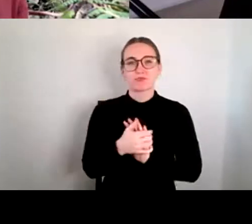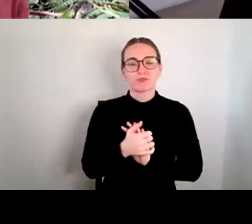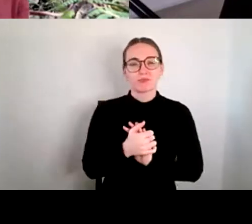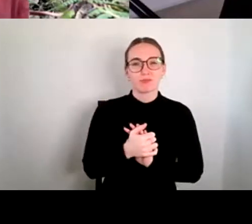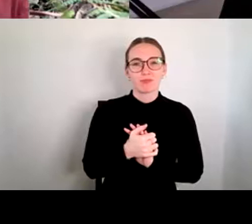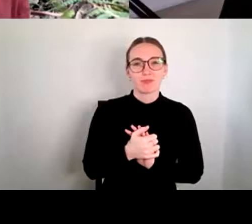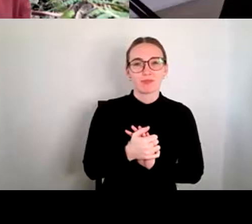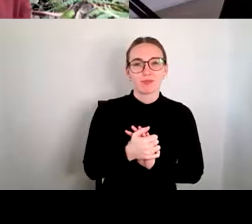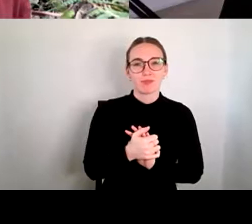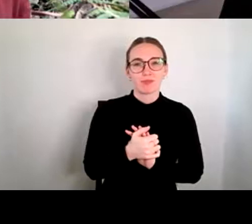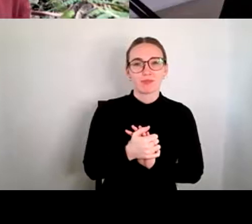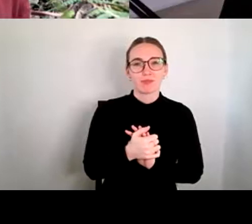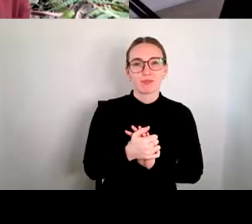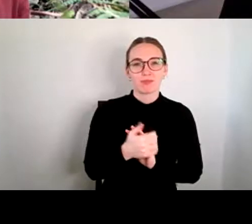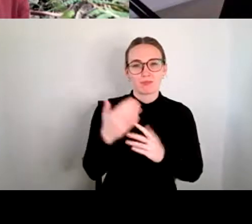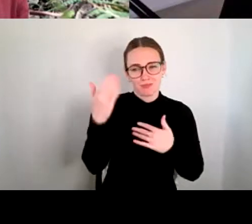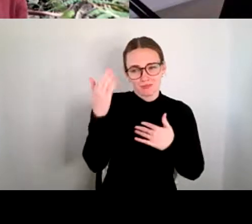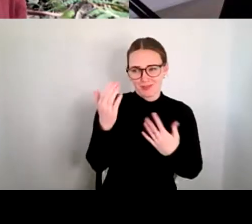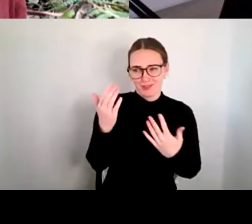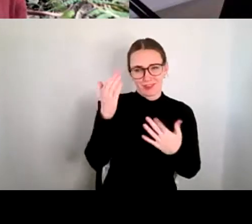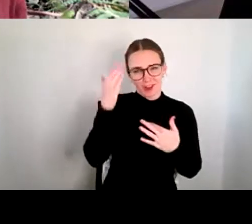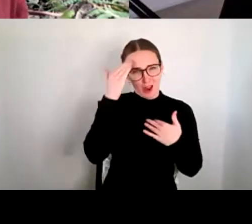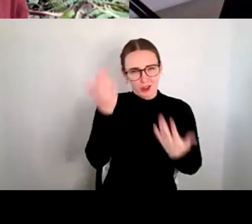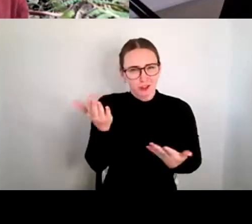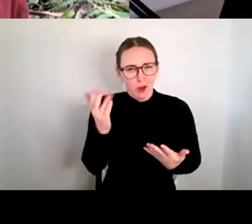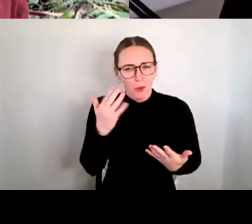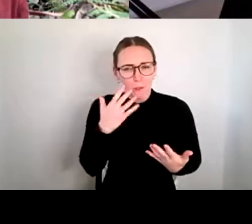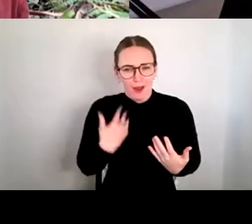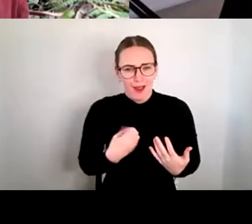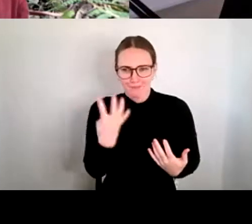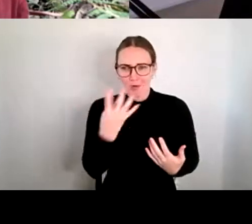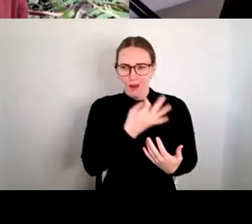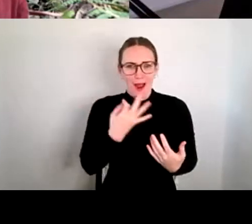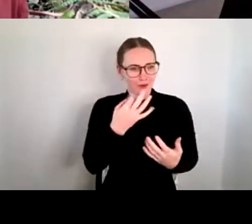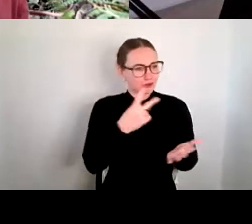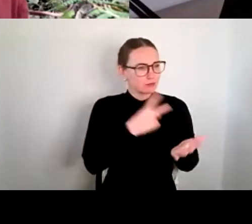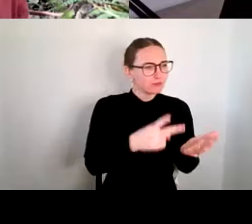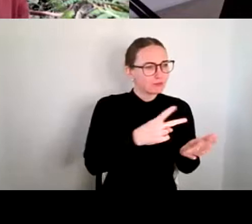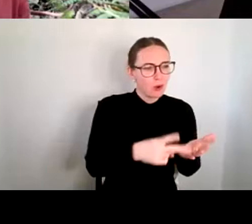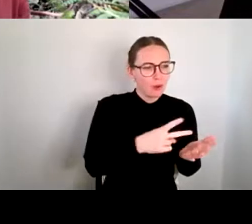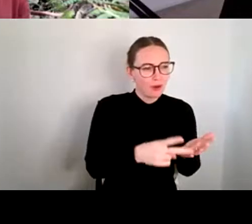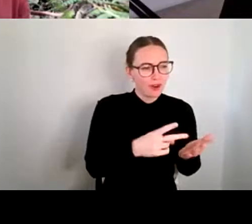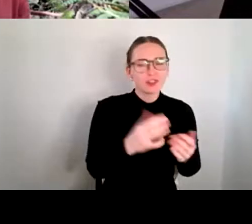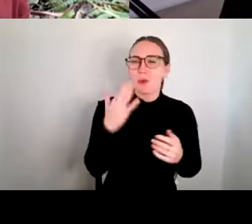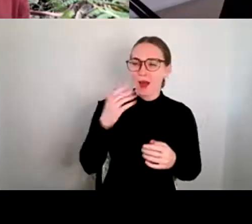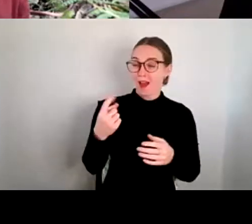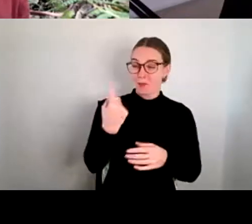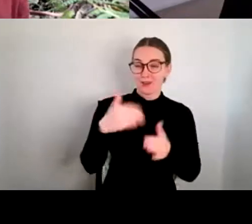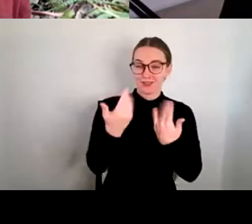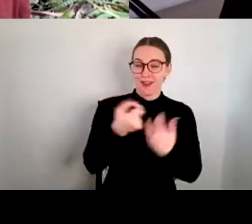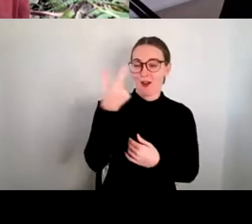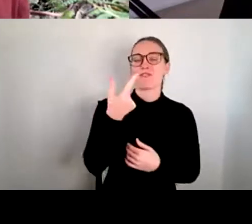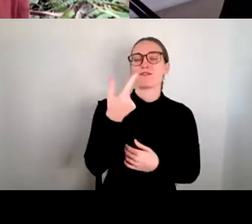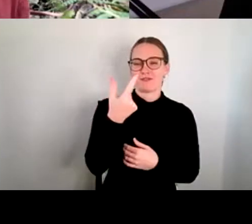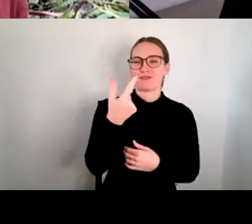I don't know when else I have 4 hours to do just one thing like that. And I would often do that on a day off. And that just